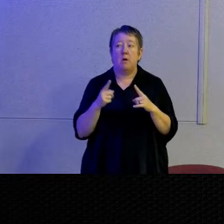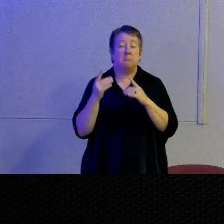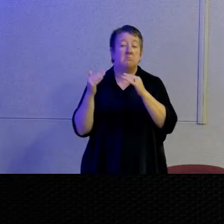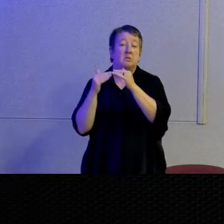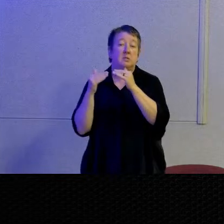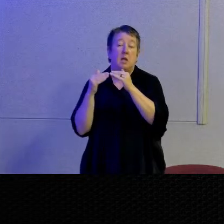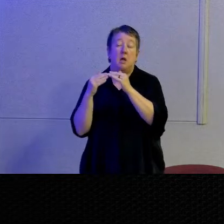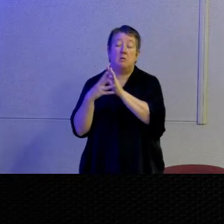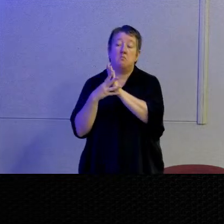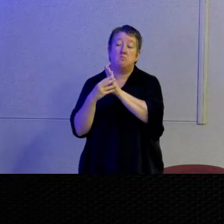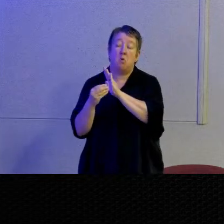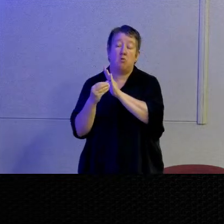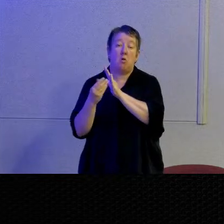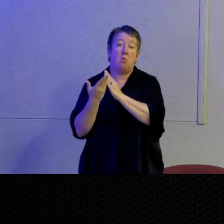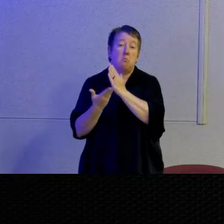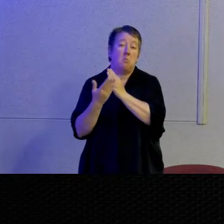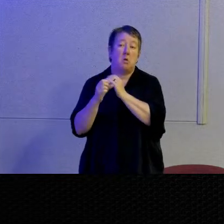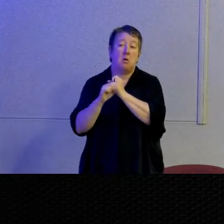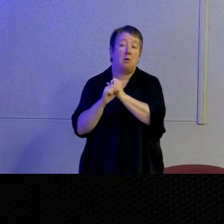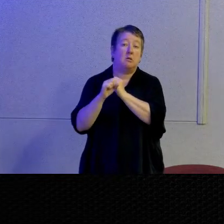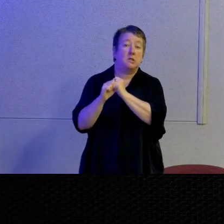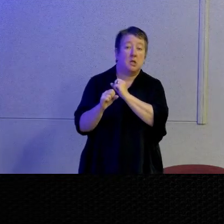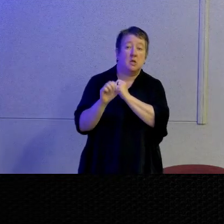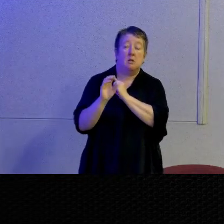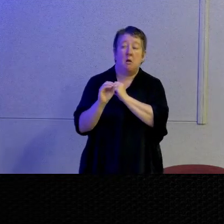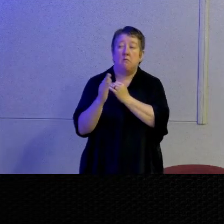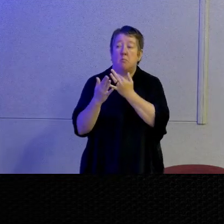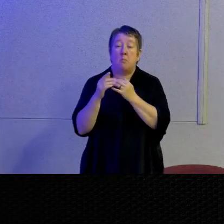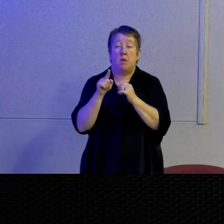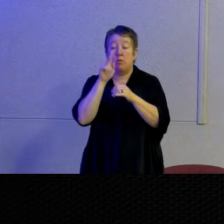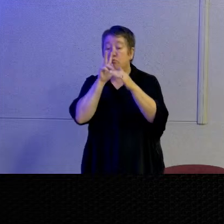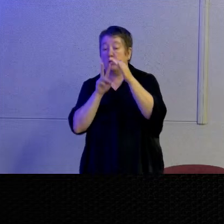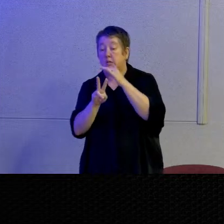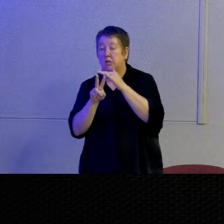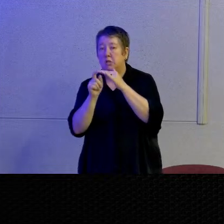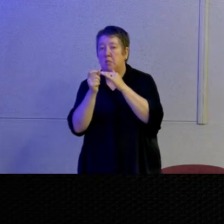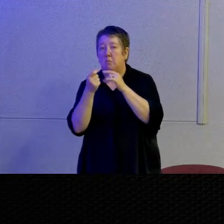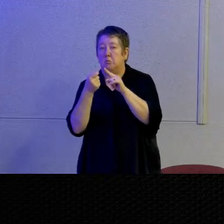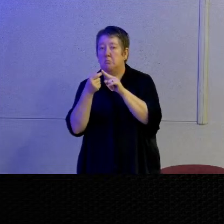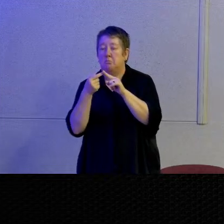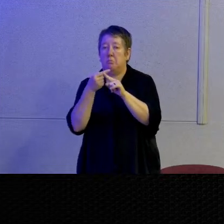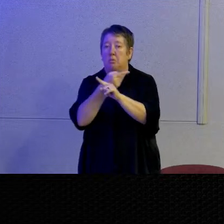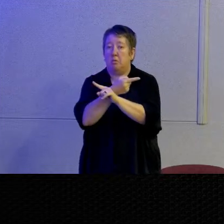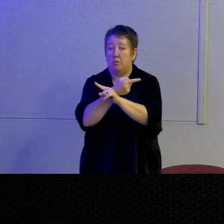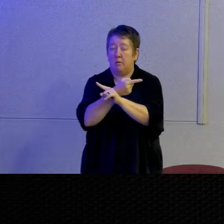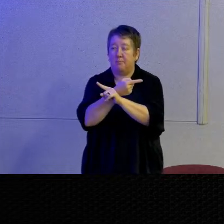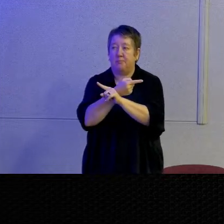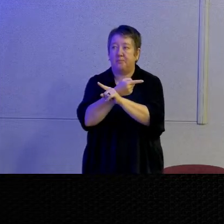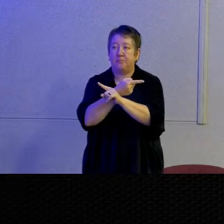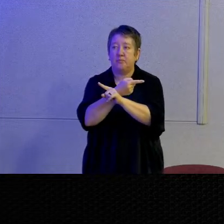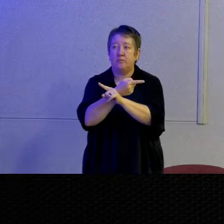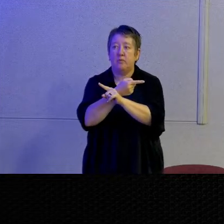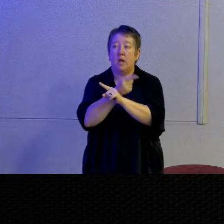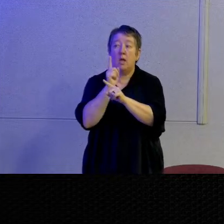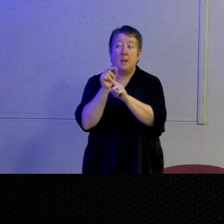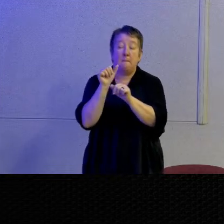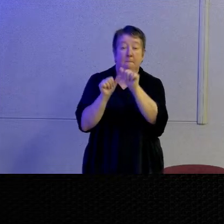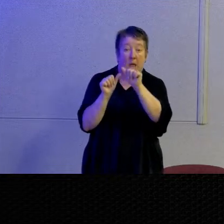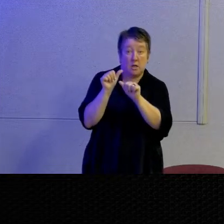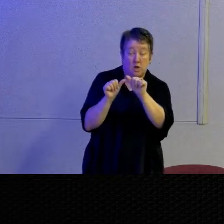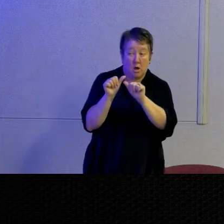model in which there will be deviations from the predictions. And I would say that measuring them